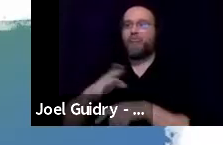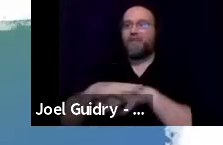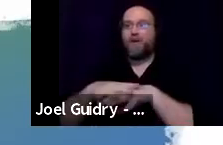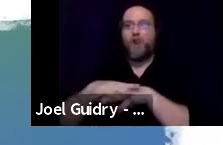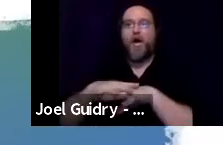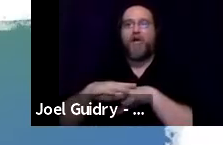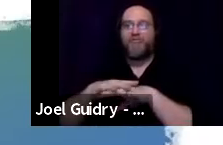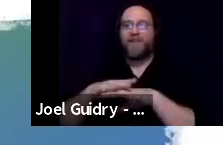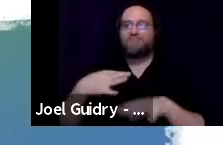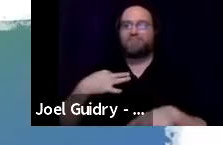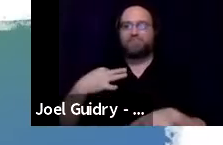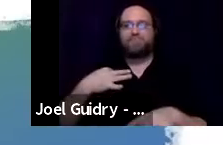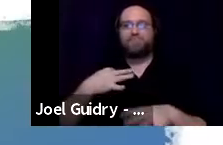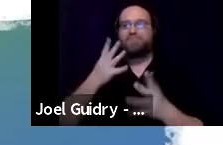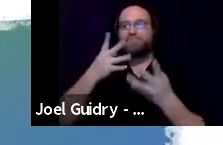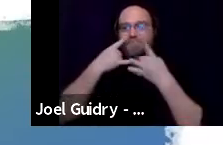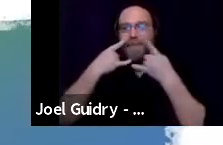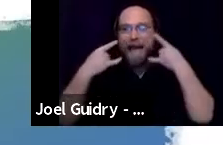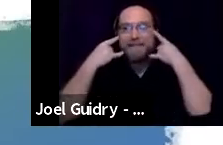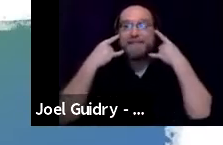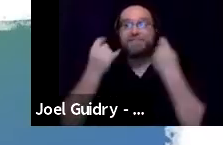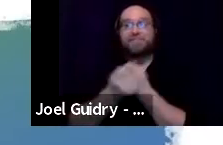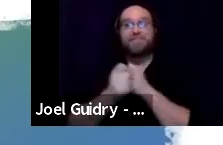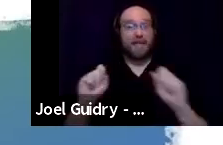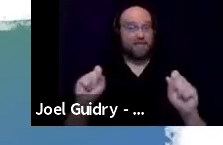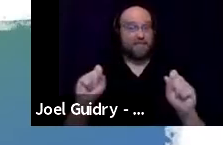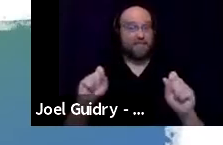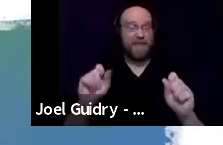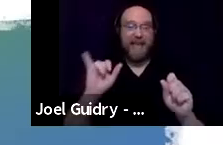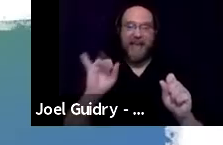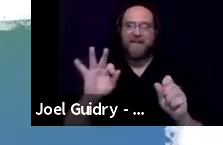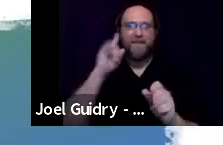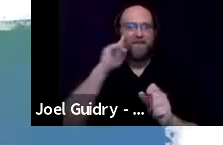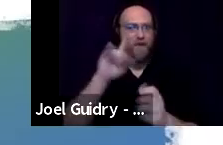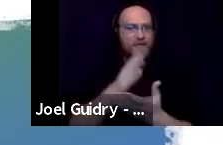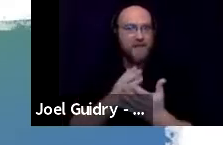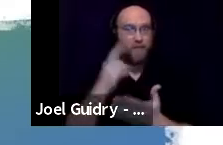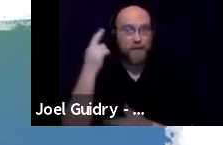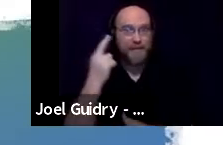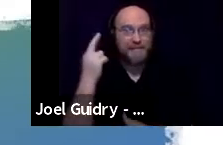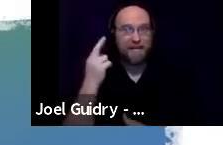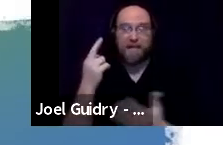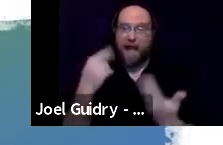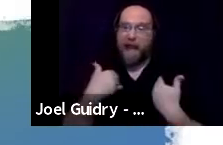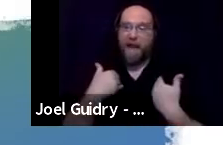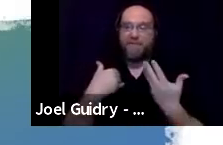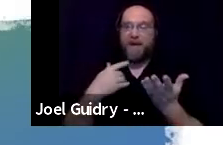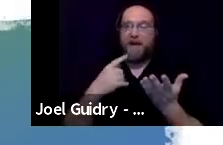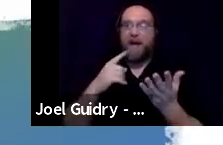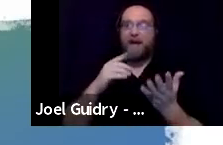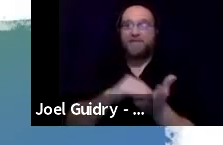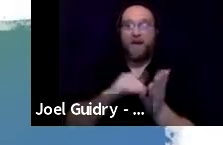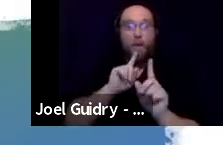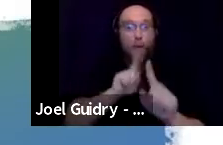there's for some reason you cannot wear a cloth face mask and you have doctor's orders, then a face shield that has the